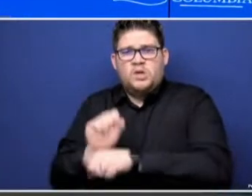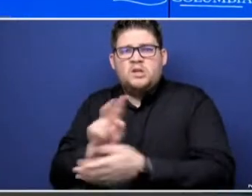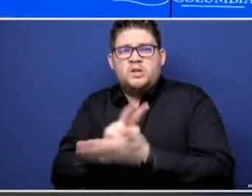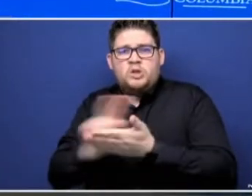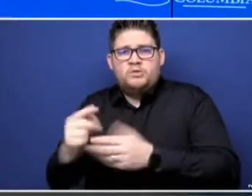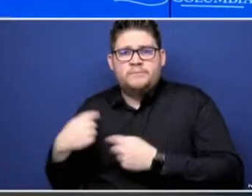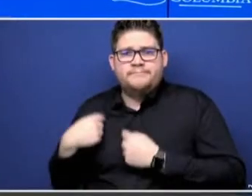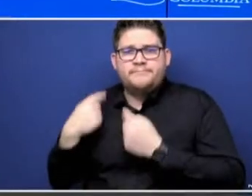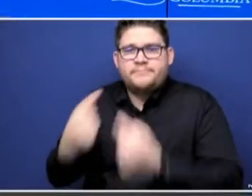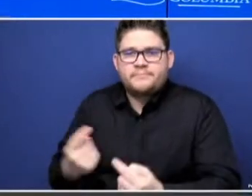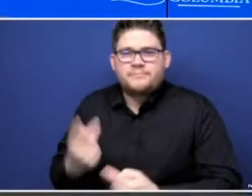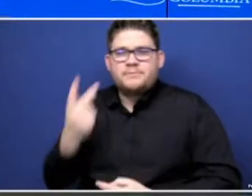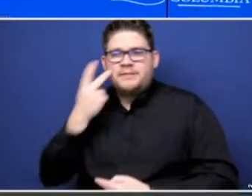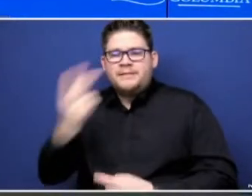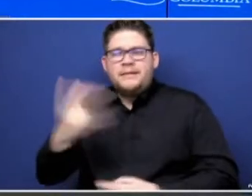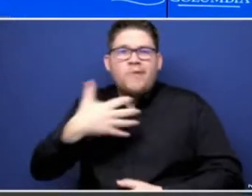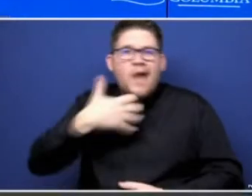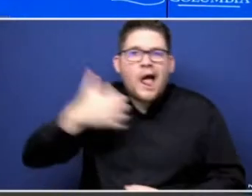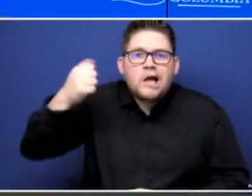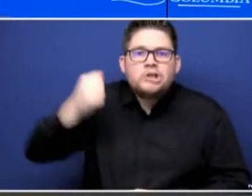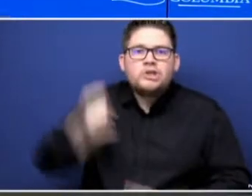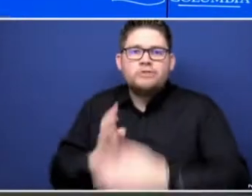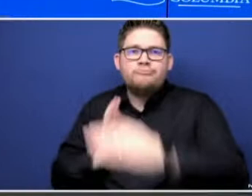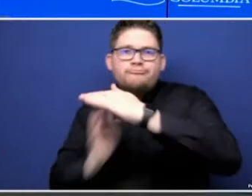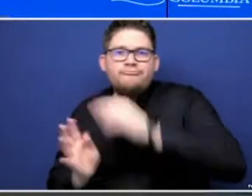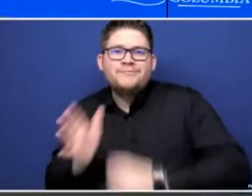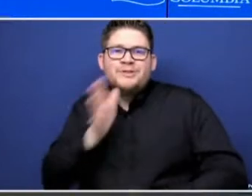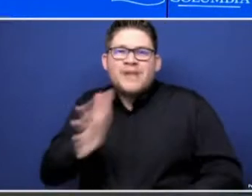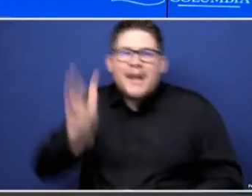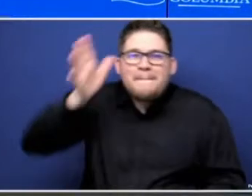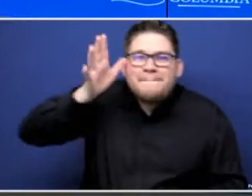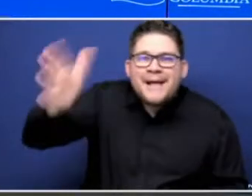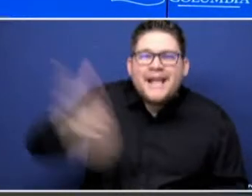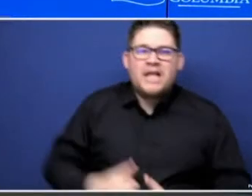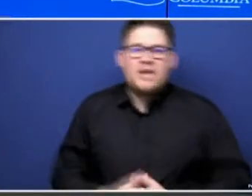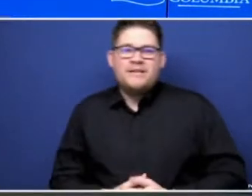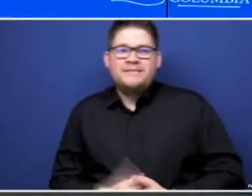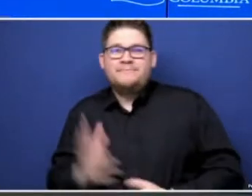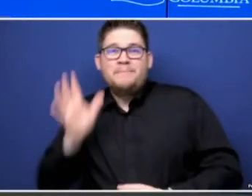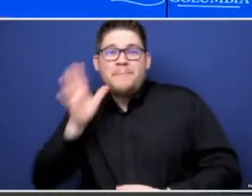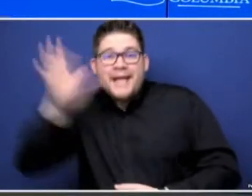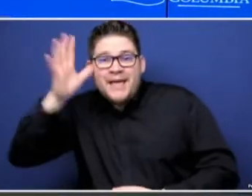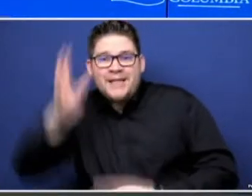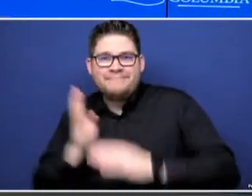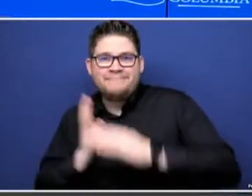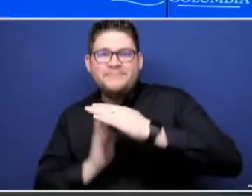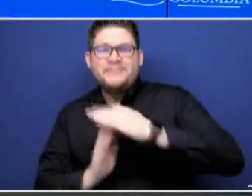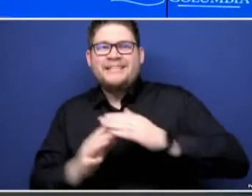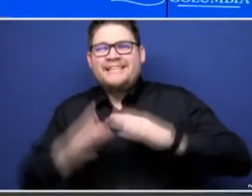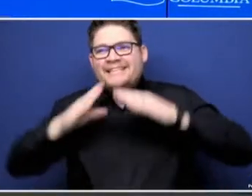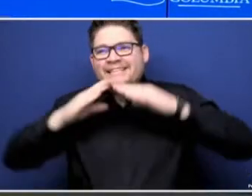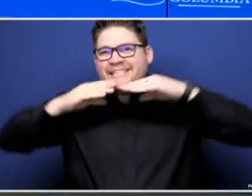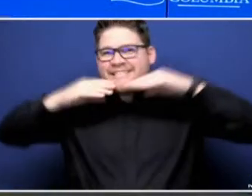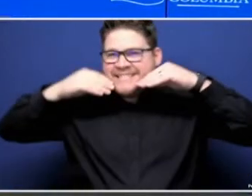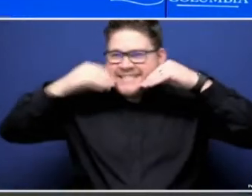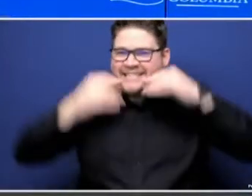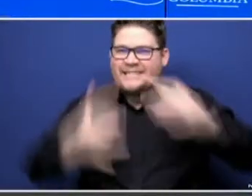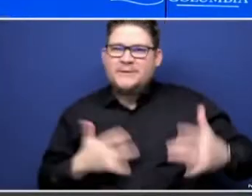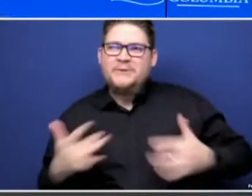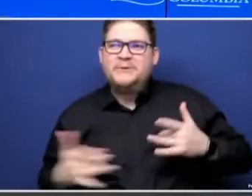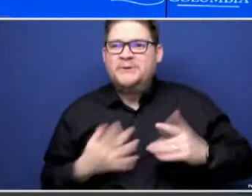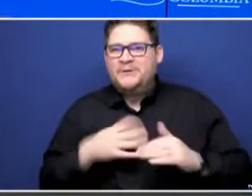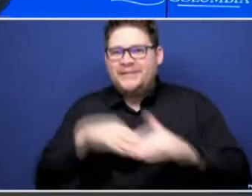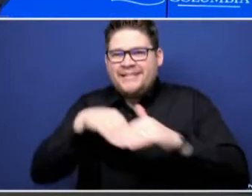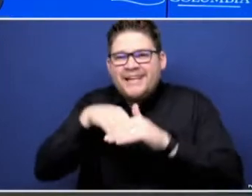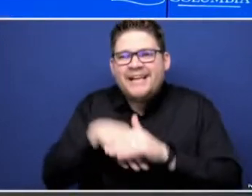this season, but that doesn't mean we don't have eager, enthusiastic people wanting to help us get back on track and get our tourism industry back to where we